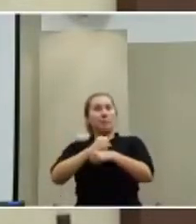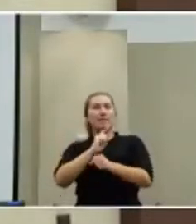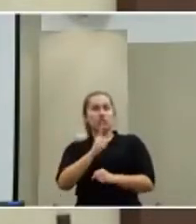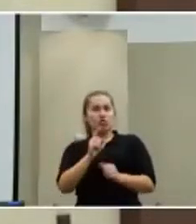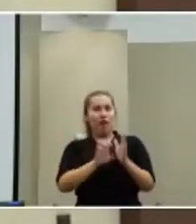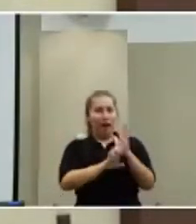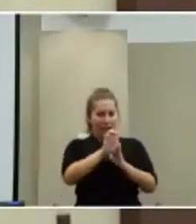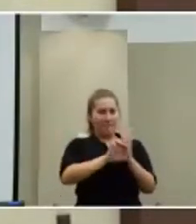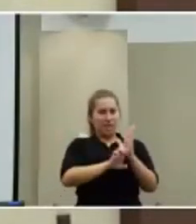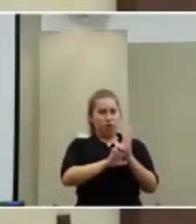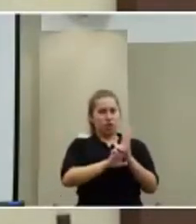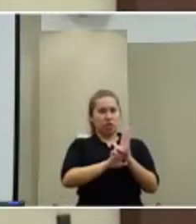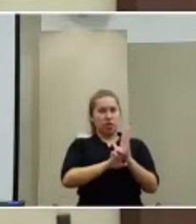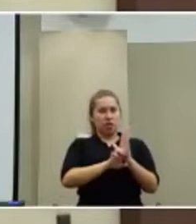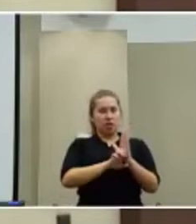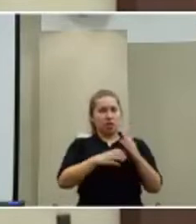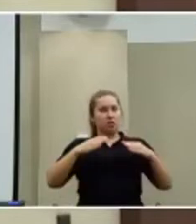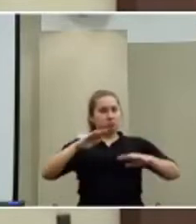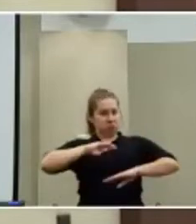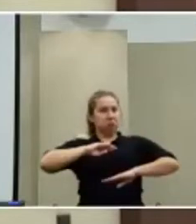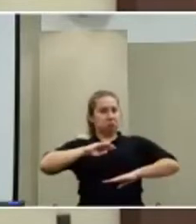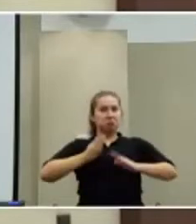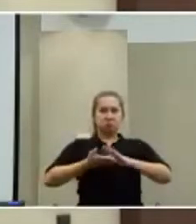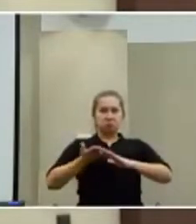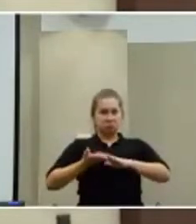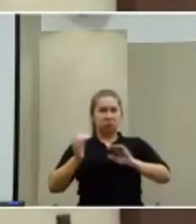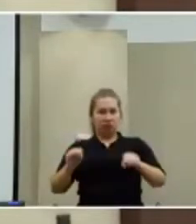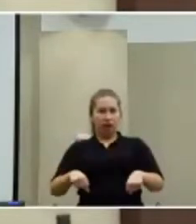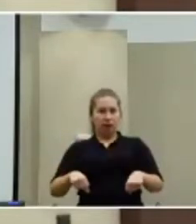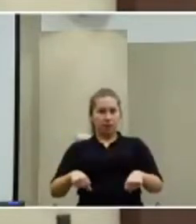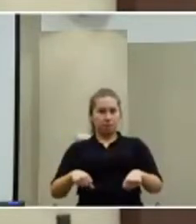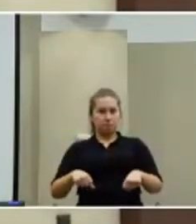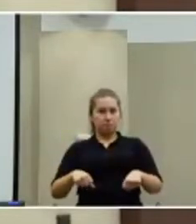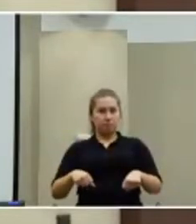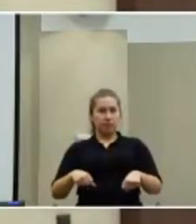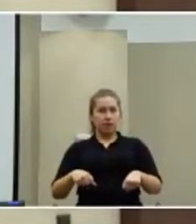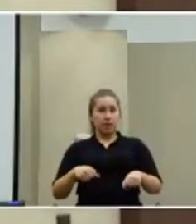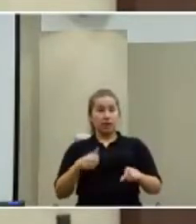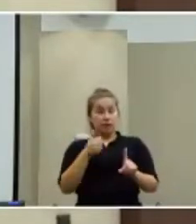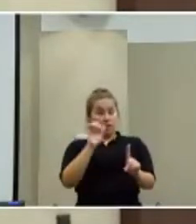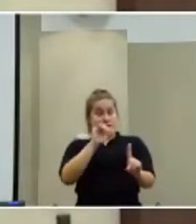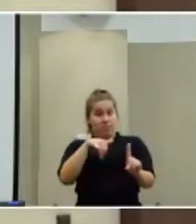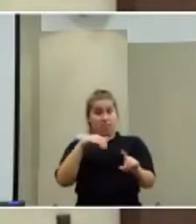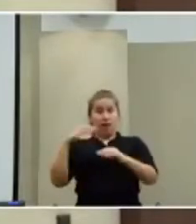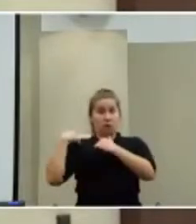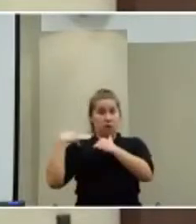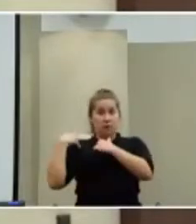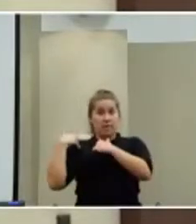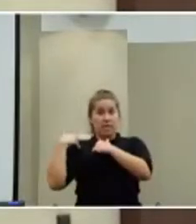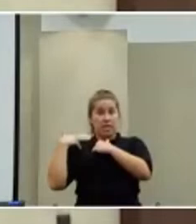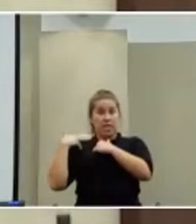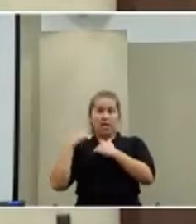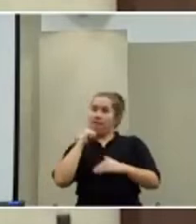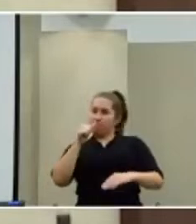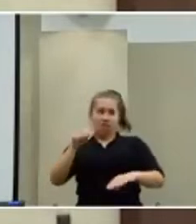elevators are in good operating condition, and that is a responsibility that they have abrogated.